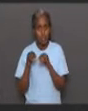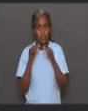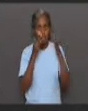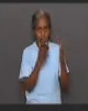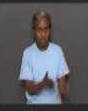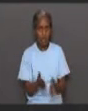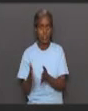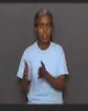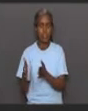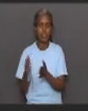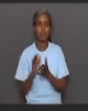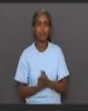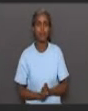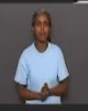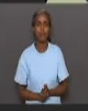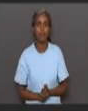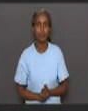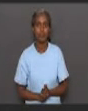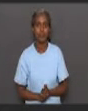Students, let's get ready.